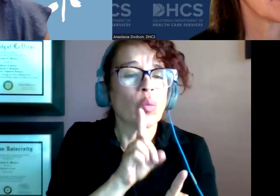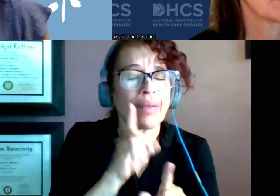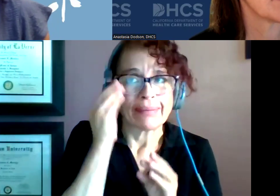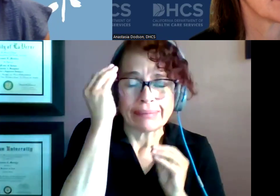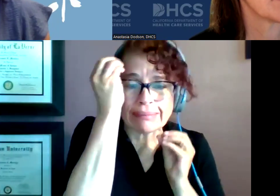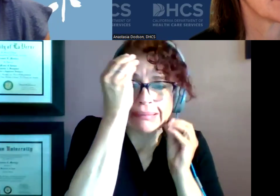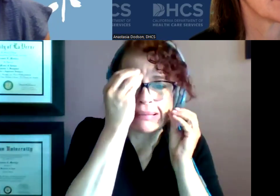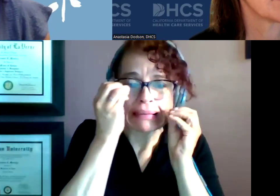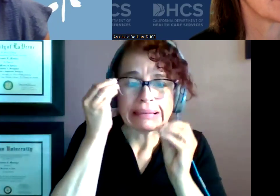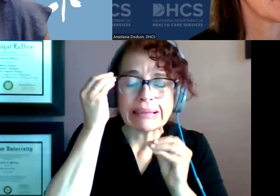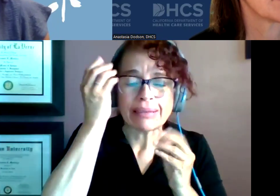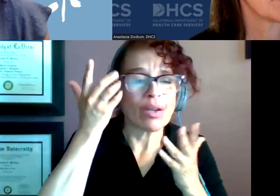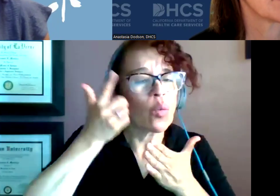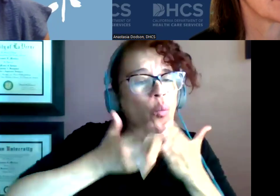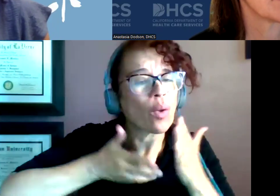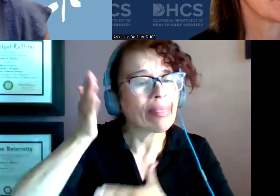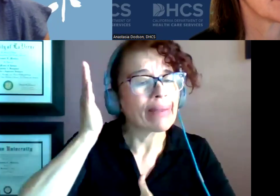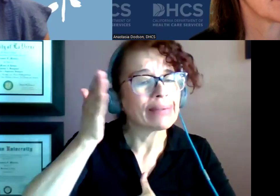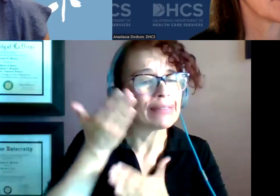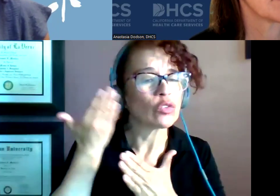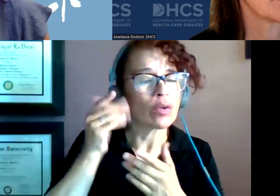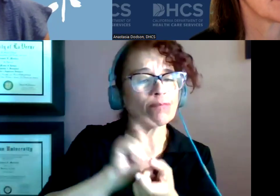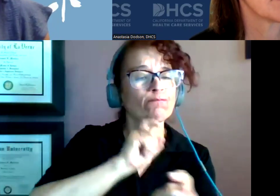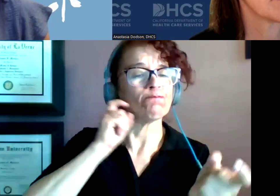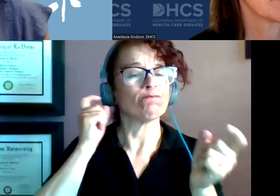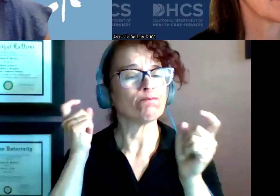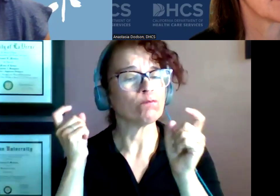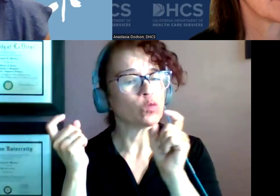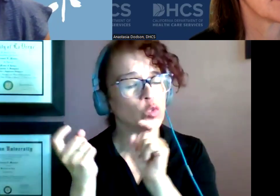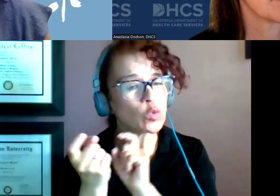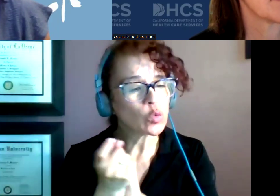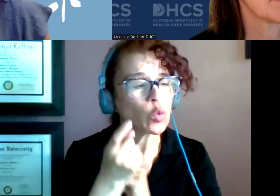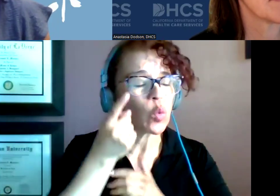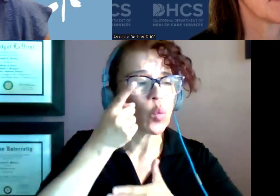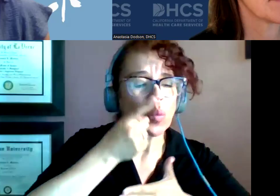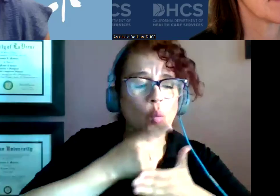about what are lessons learned from previous transitions, and what are